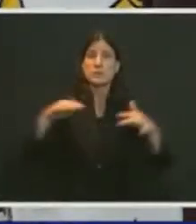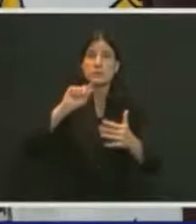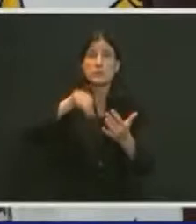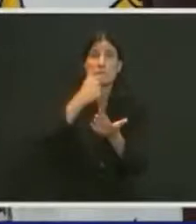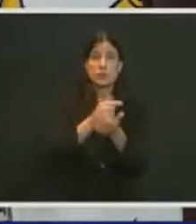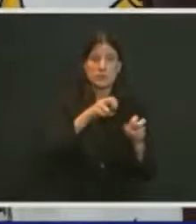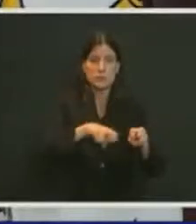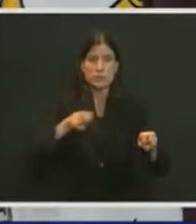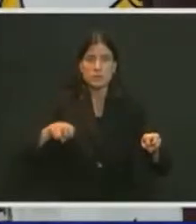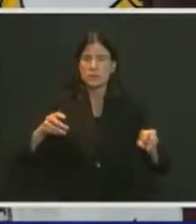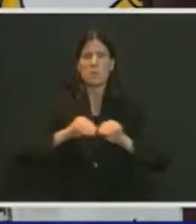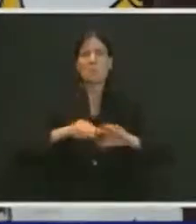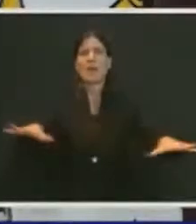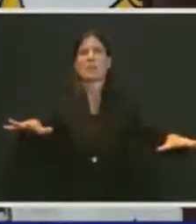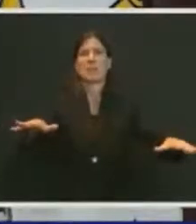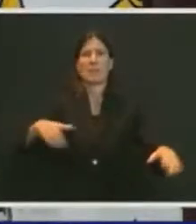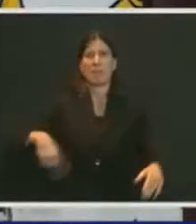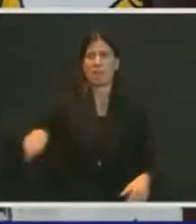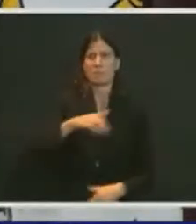And in the month of May,